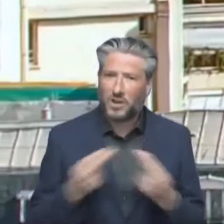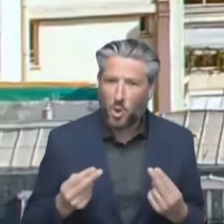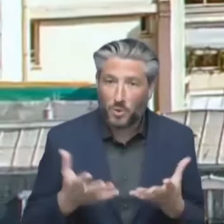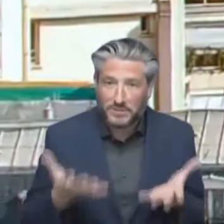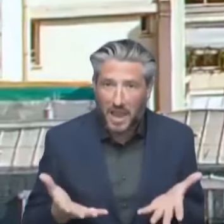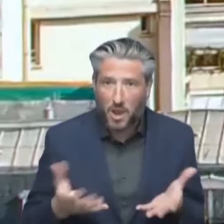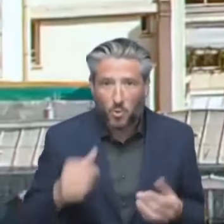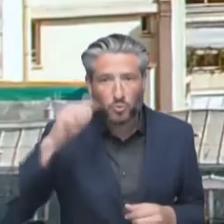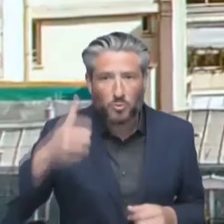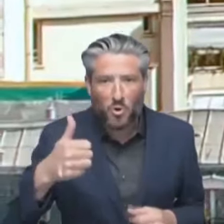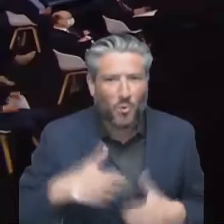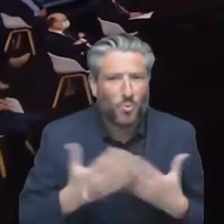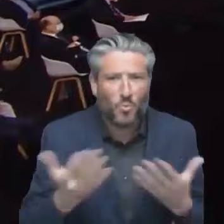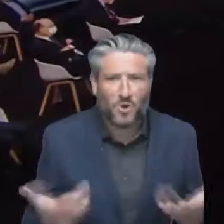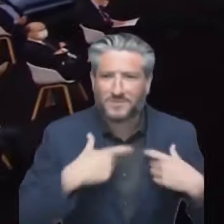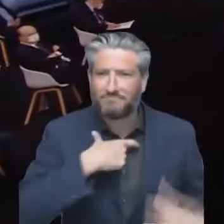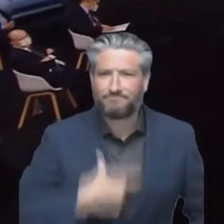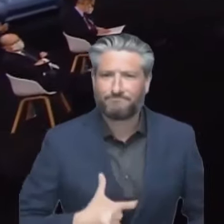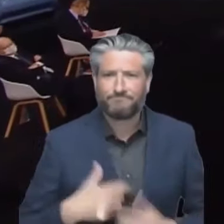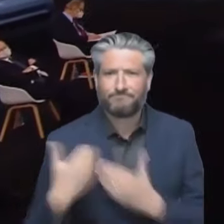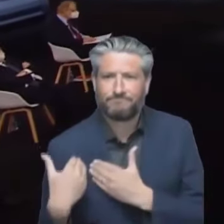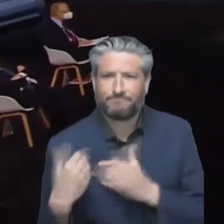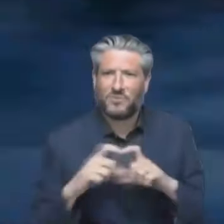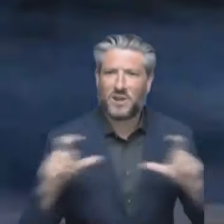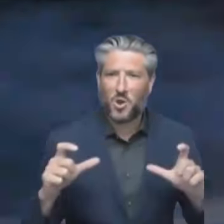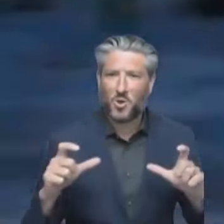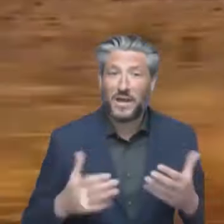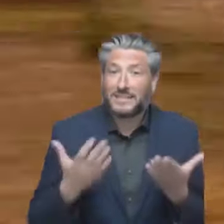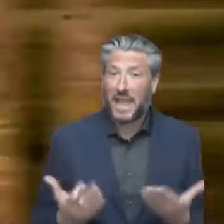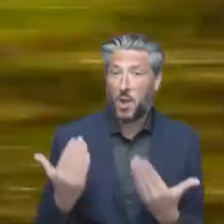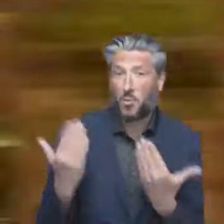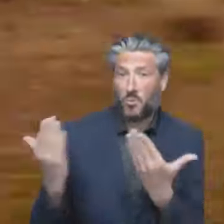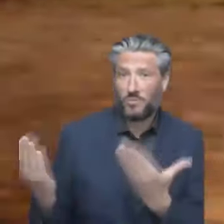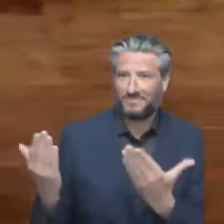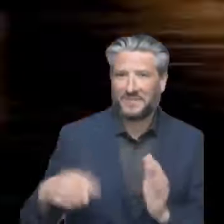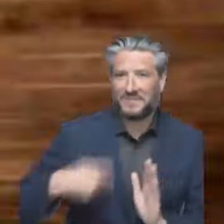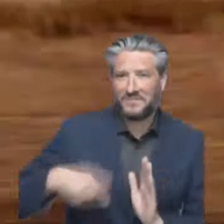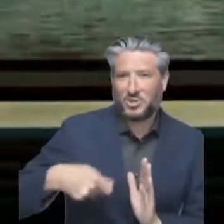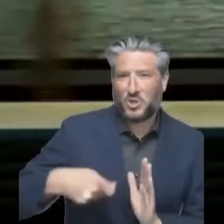I suggest we take a quick look at some visuals that present our corporate purpose.